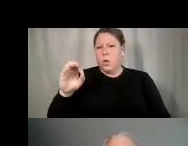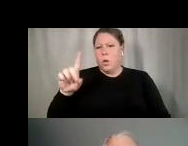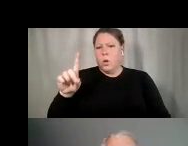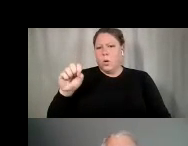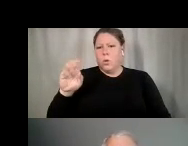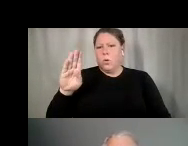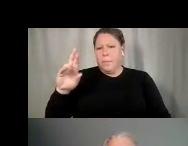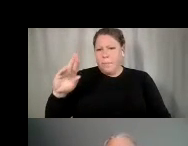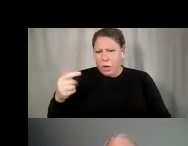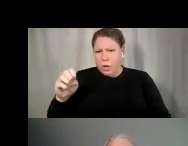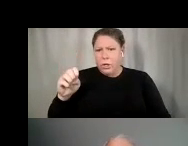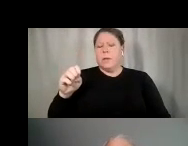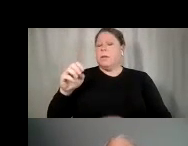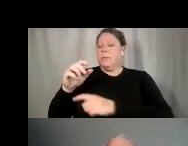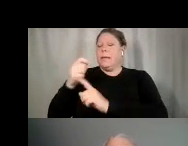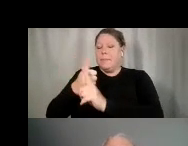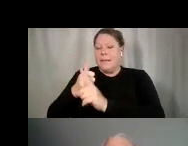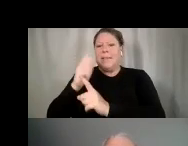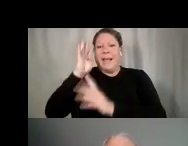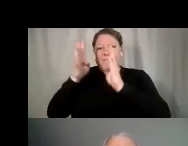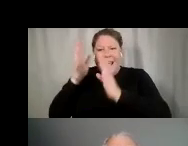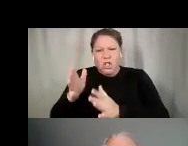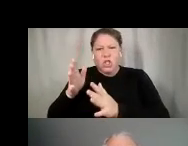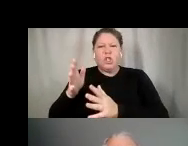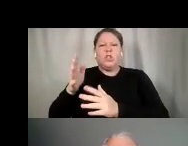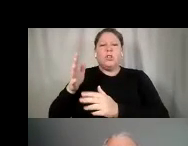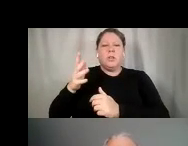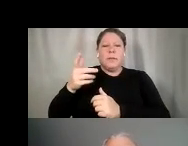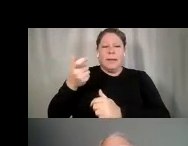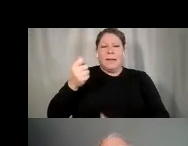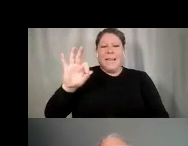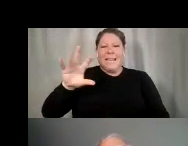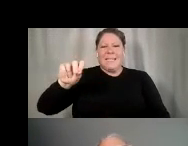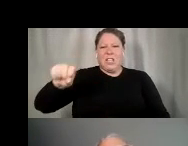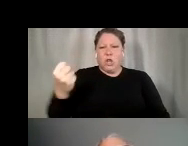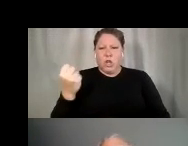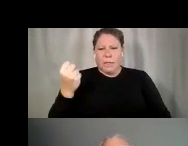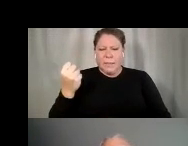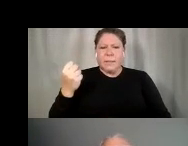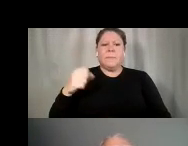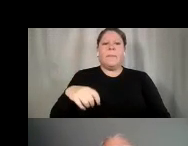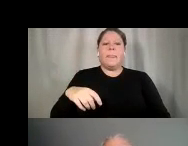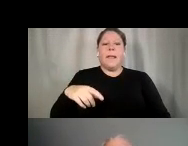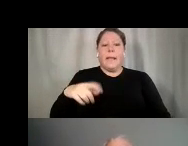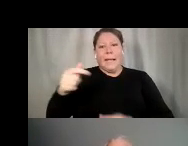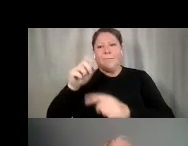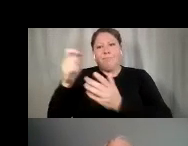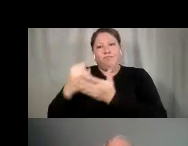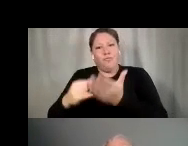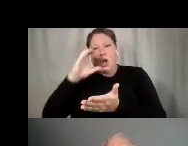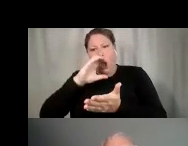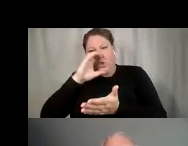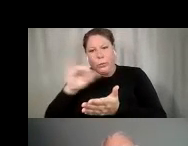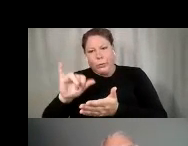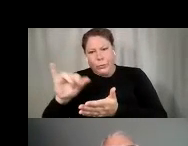and a cartoonist back in the 1930s. And he came up with these ideas that were